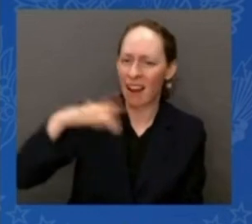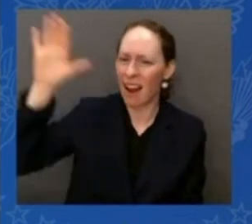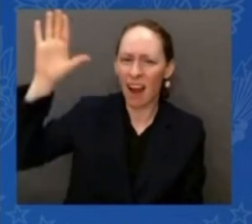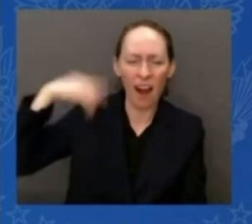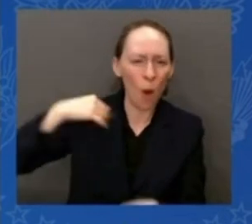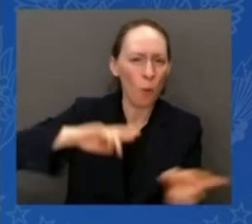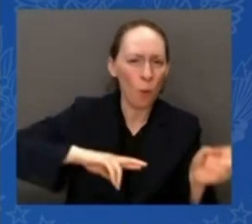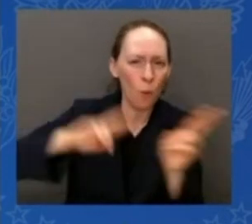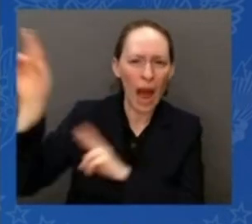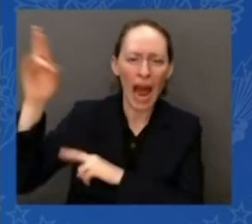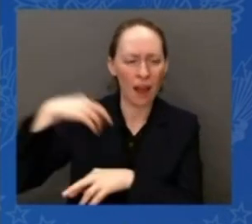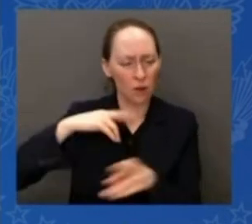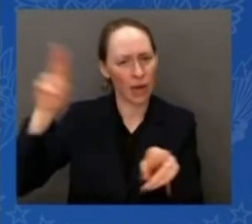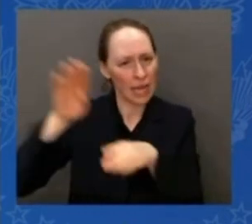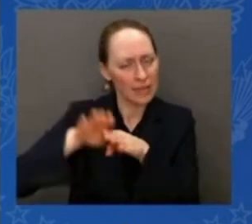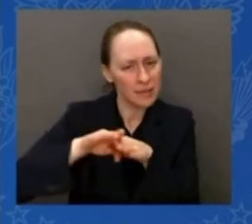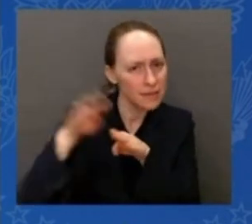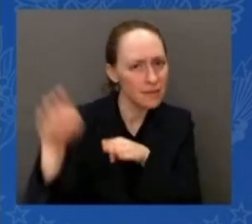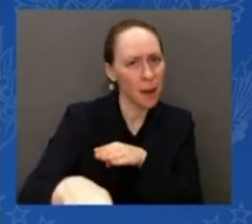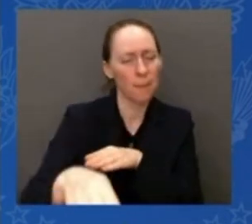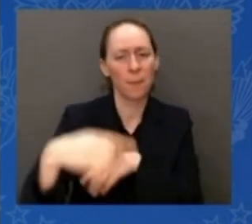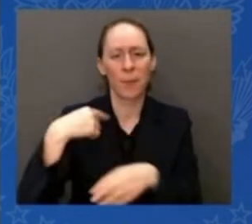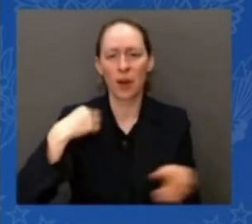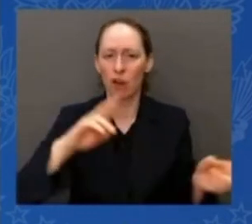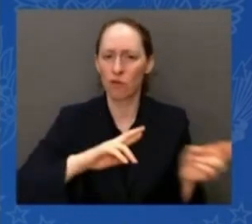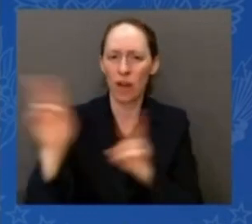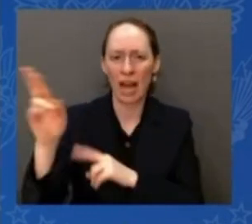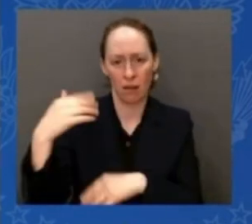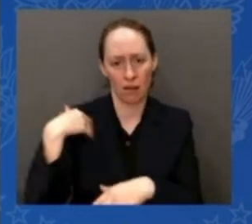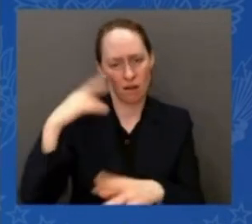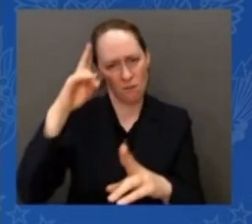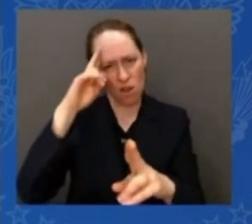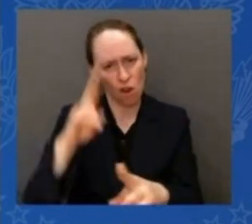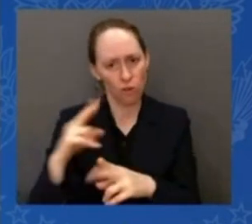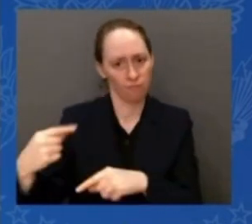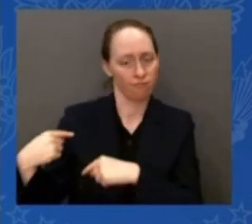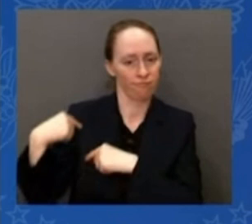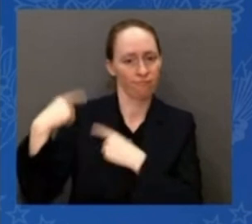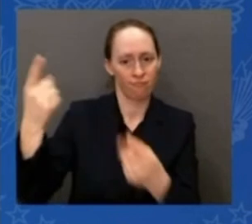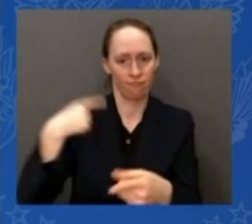secretary. Those shared values are what I will work to make real every day.